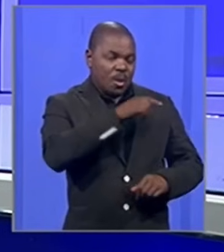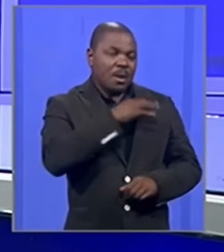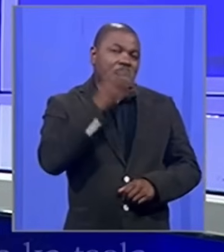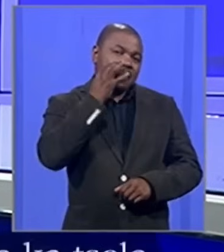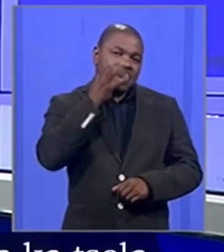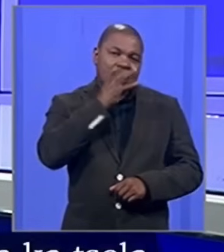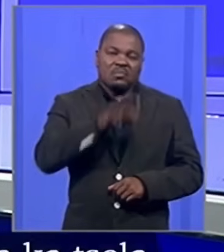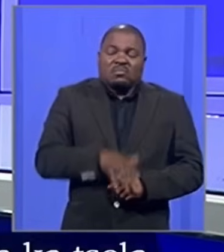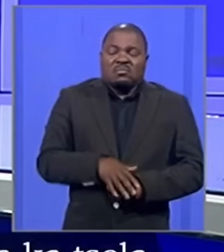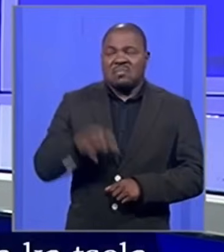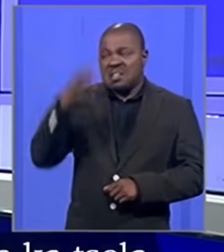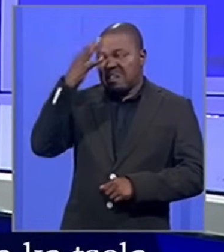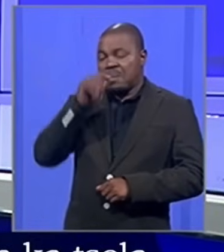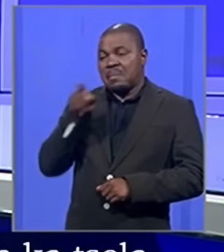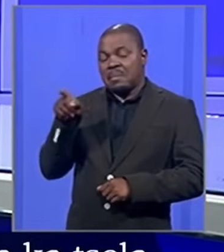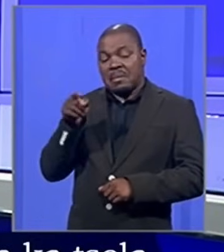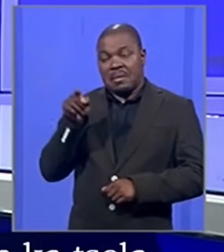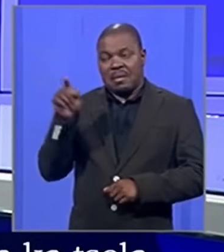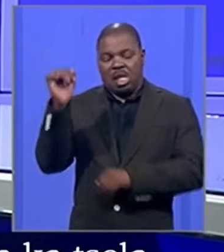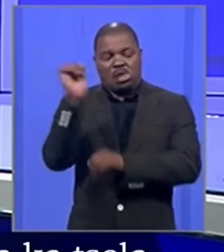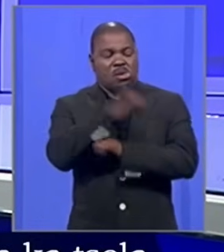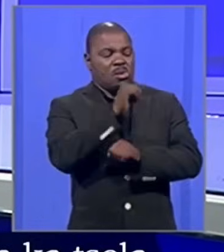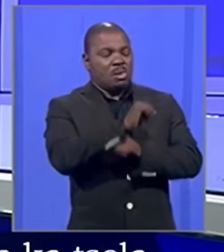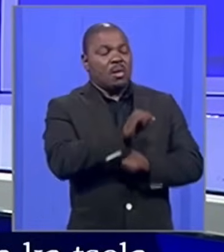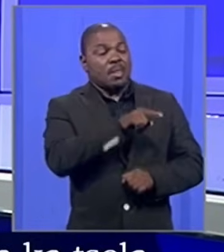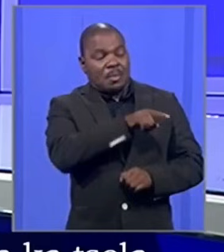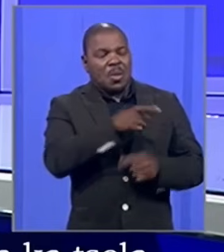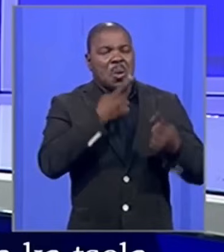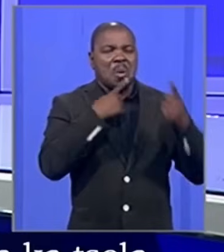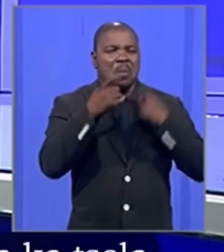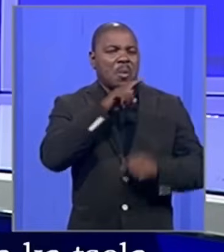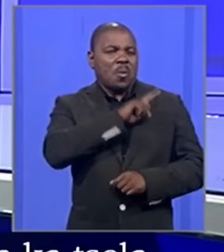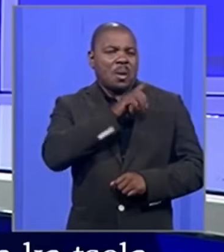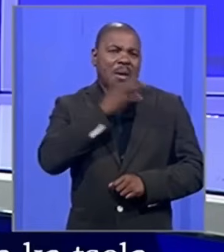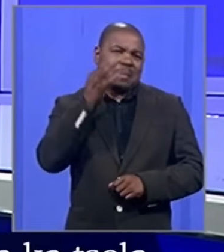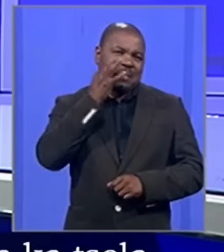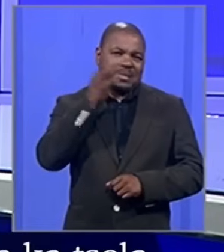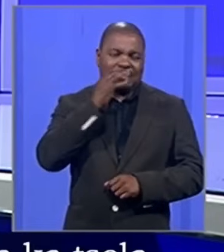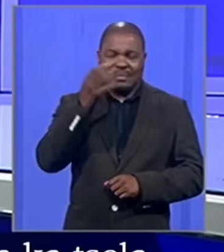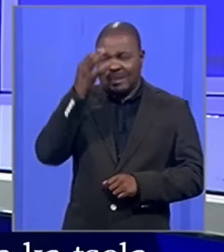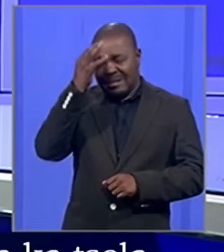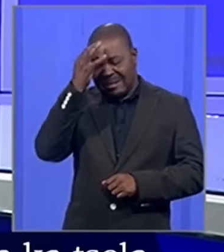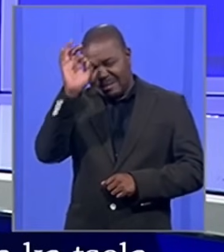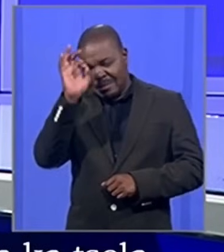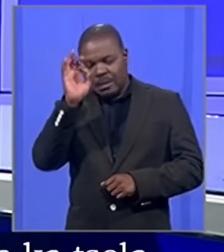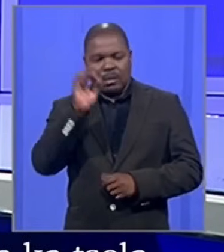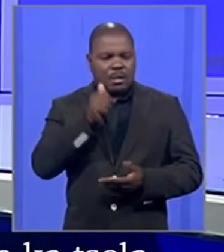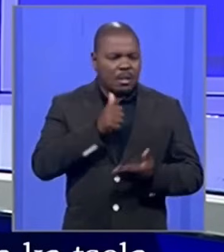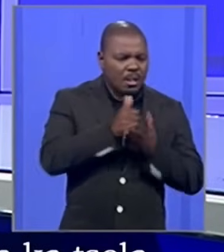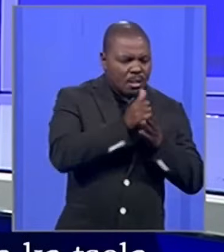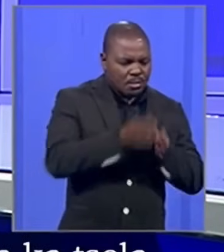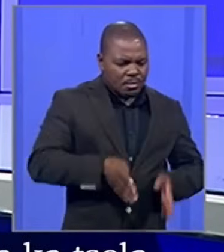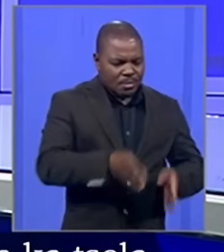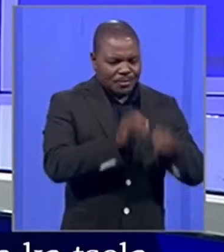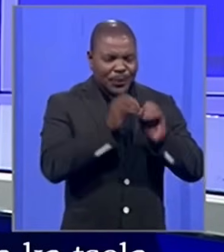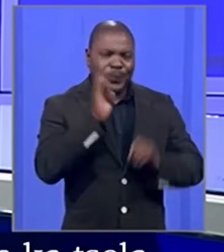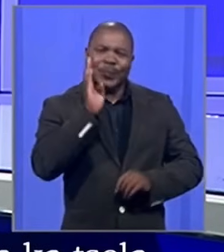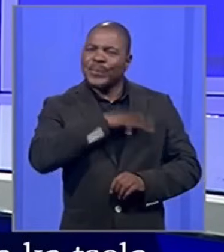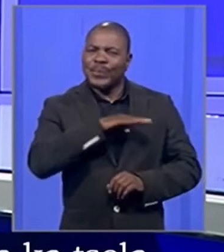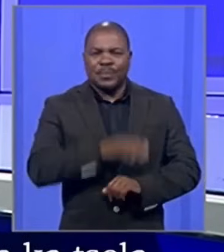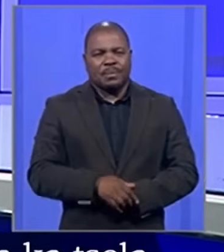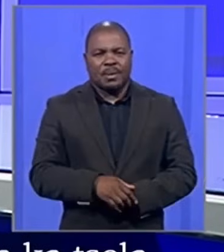ba tsewe tsia mme ba ngongorega ka gore puso ga e tseye matsapa go baakanya tsela mo motseng